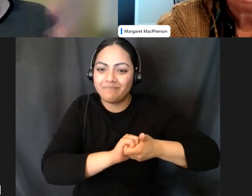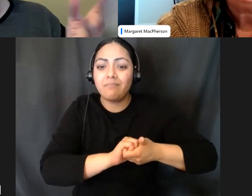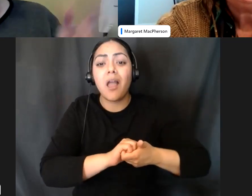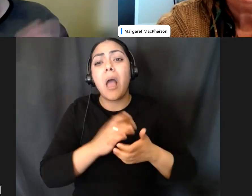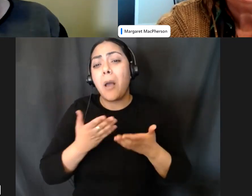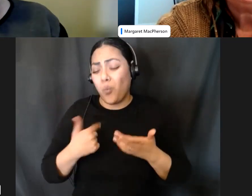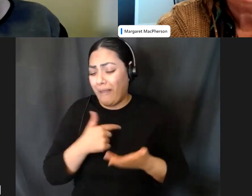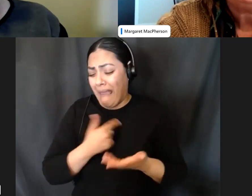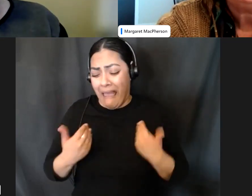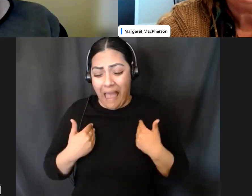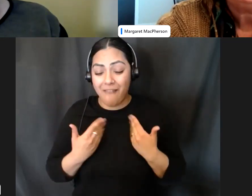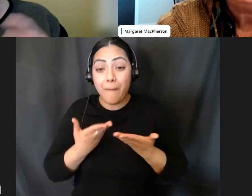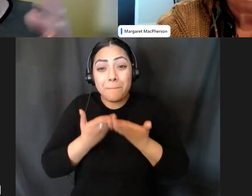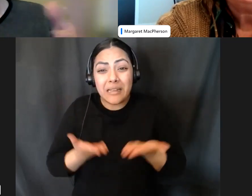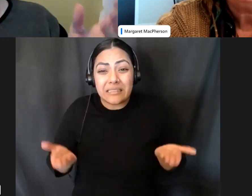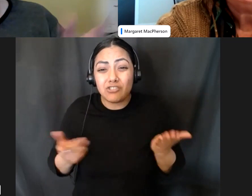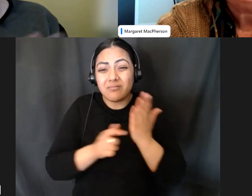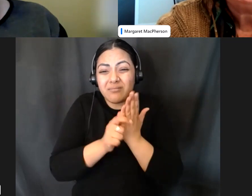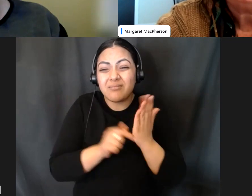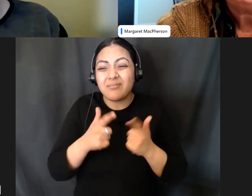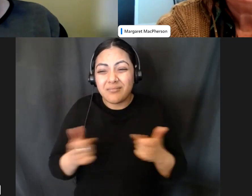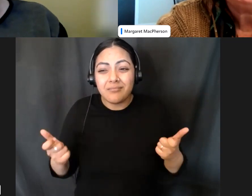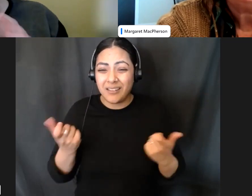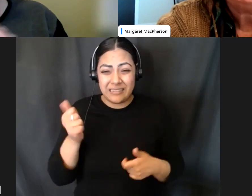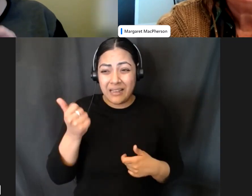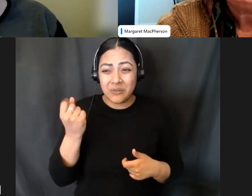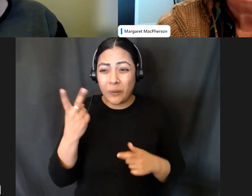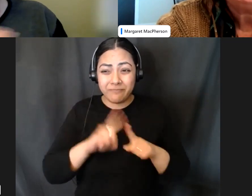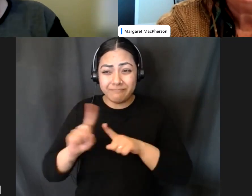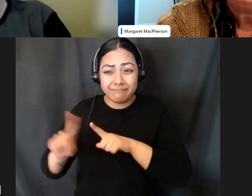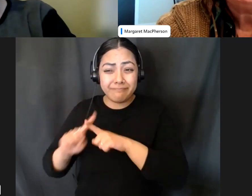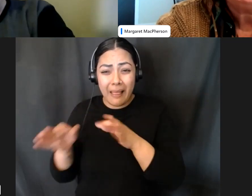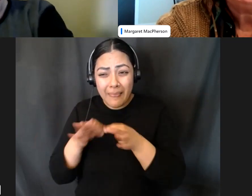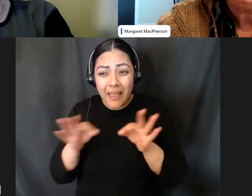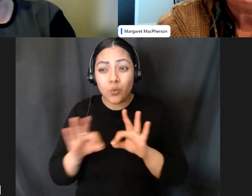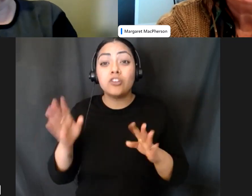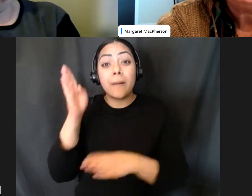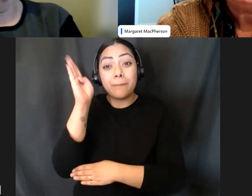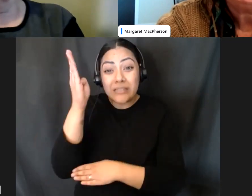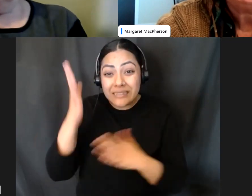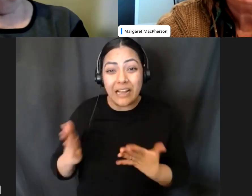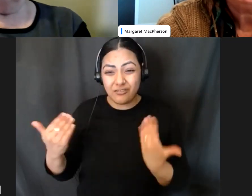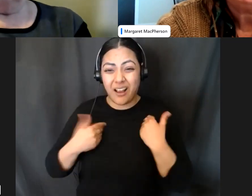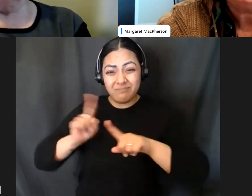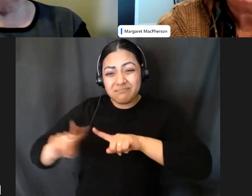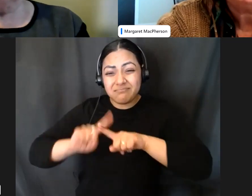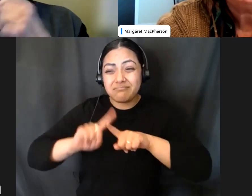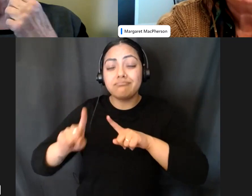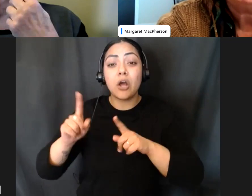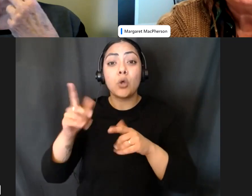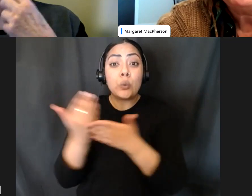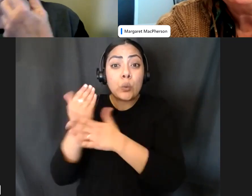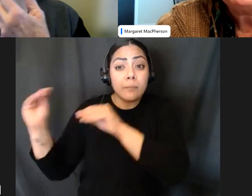I don't know, 10 or 12 different languages. We've got people presenting a lot of the immigrant communities. So yeah, it's